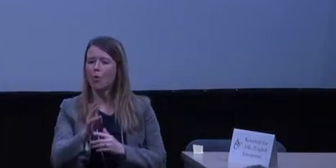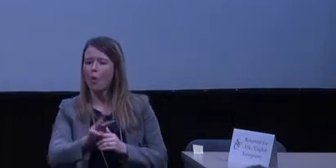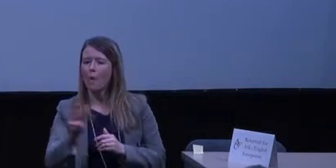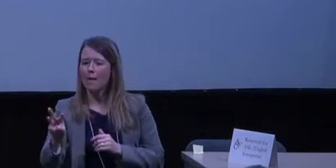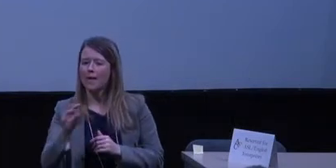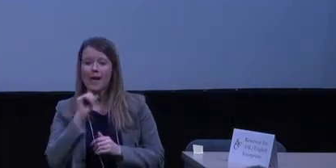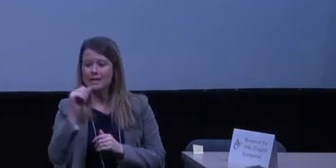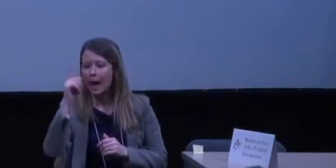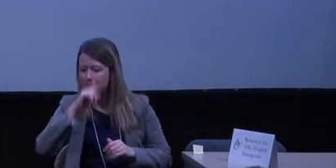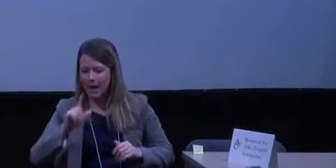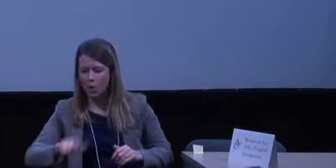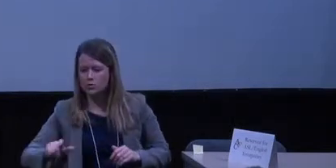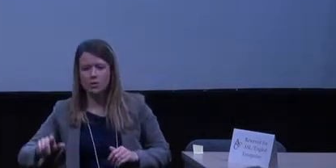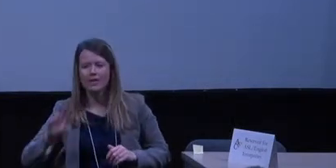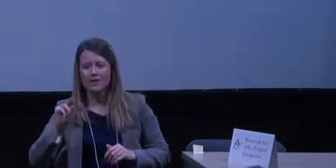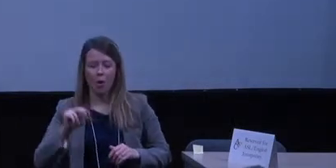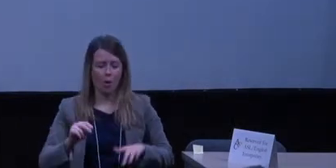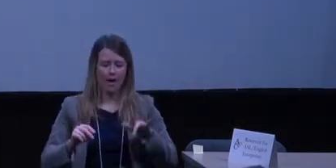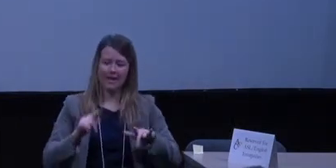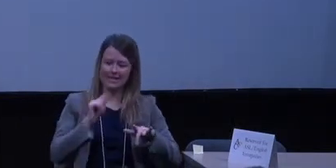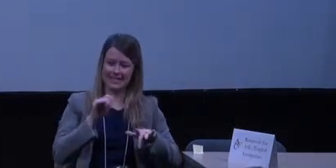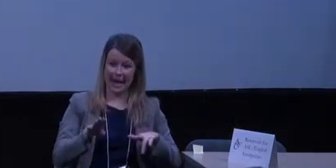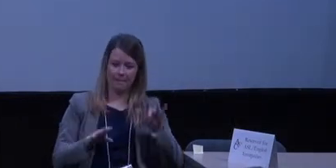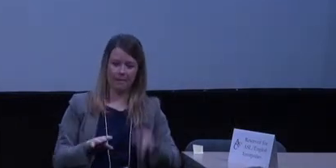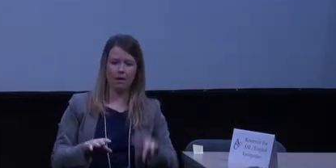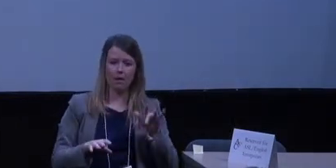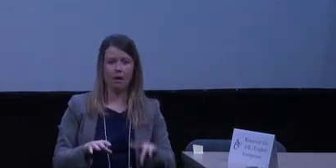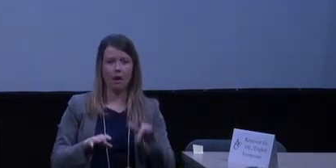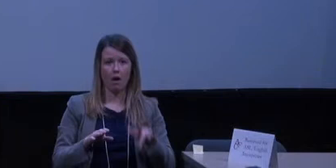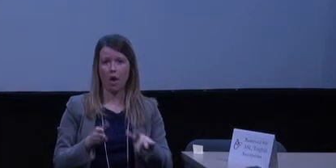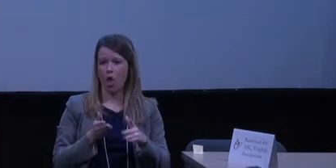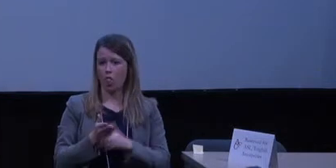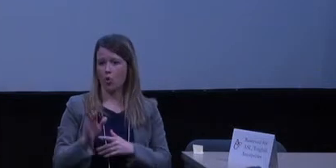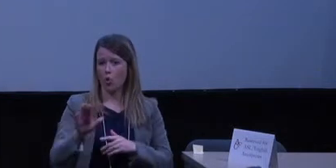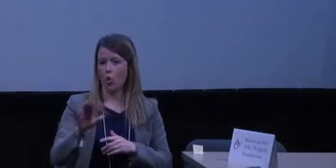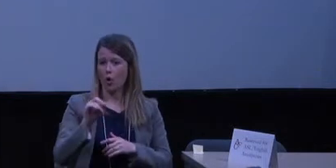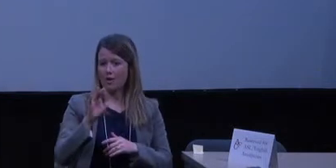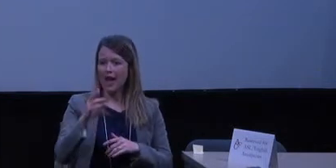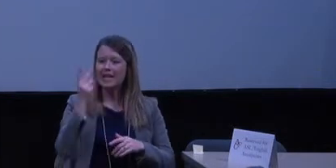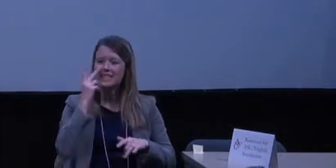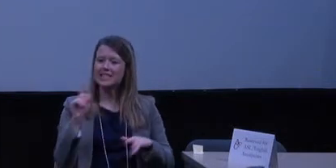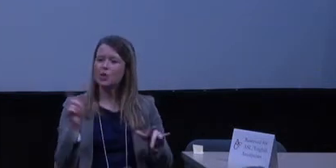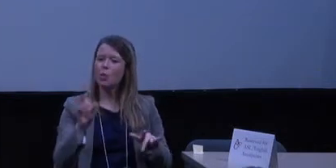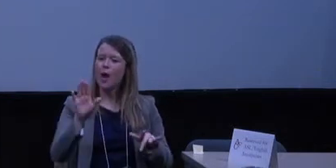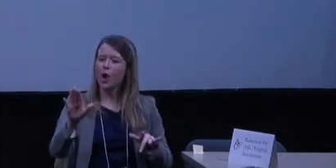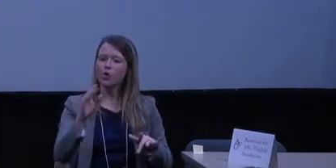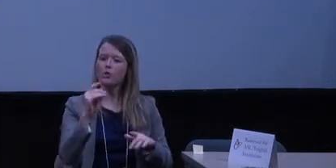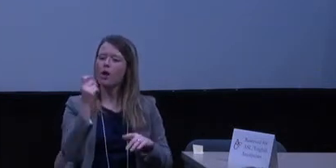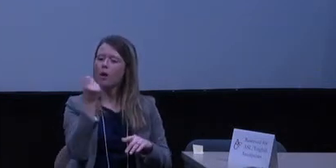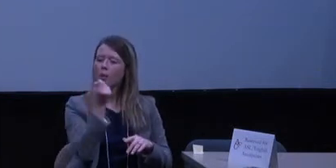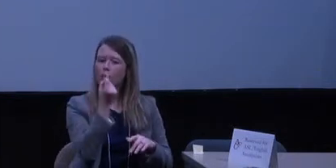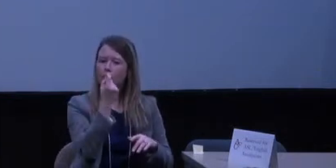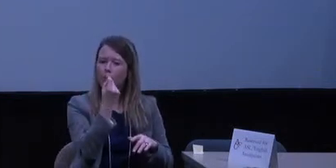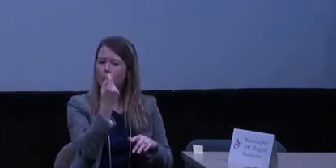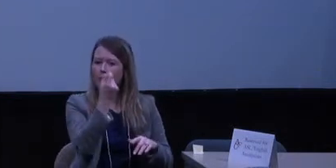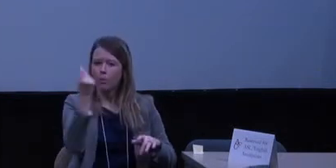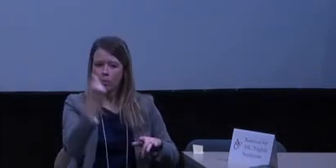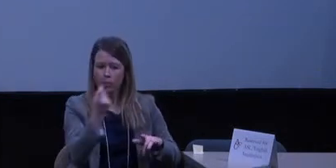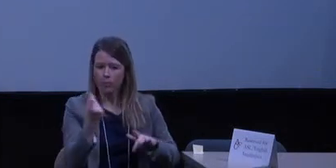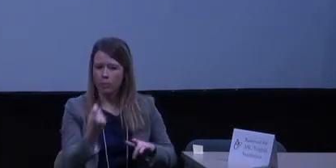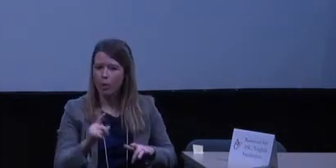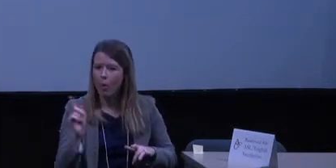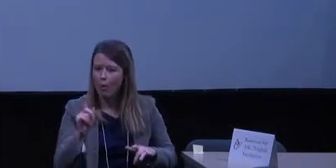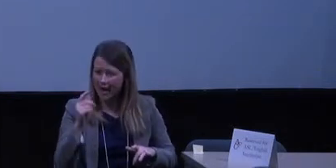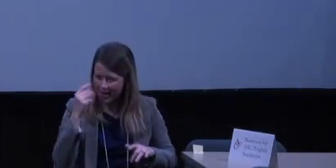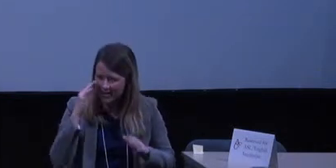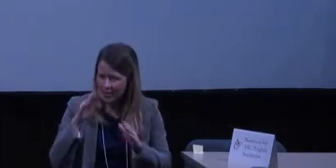website or your document and see how your tabs go, where your cursor goes. That's the flow